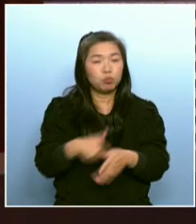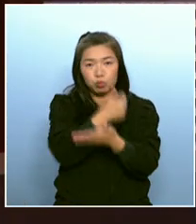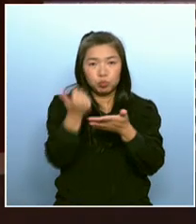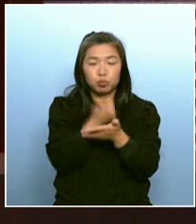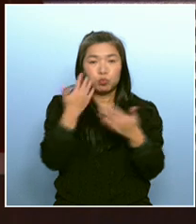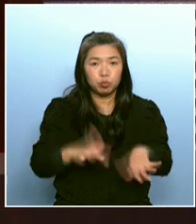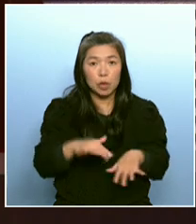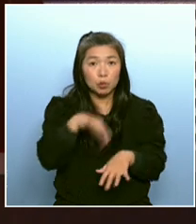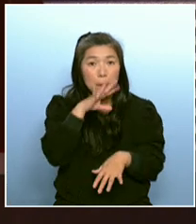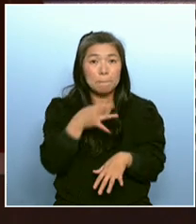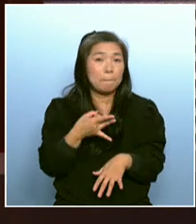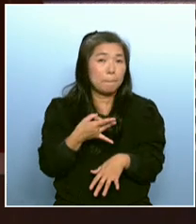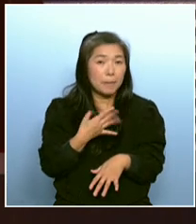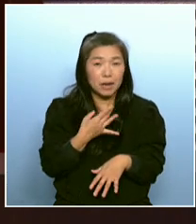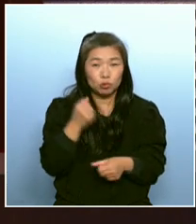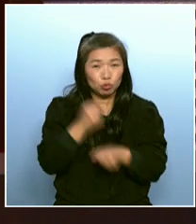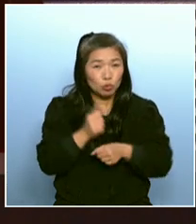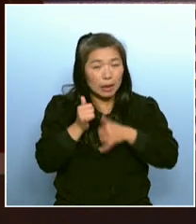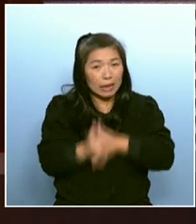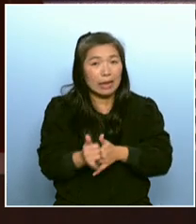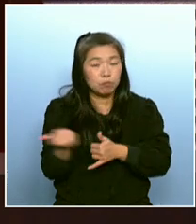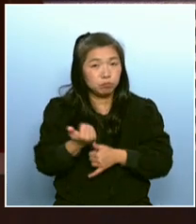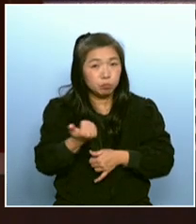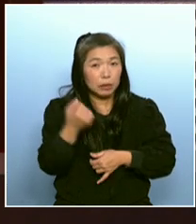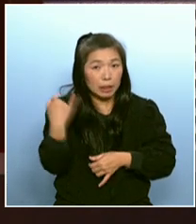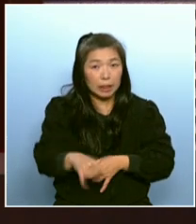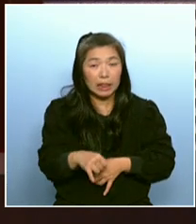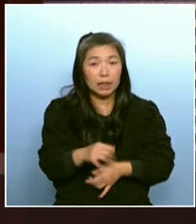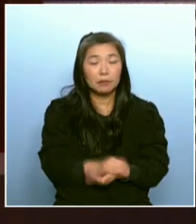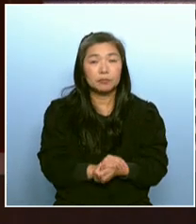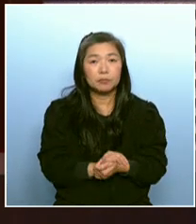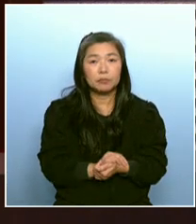agreement. If they fail to